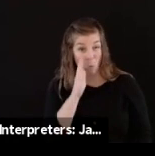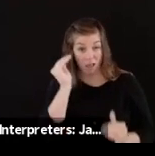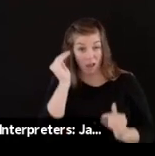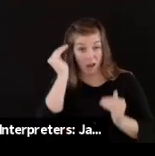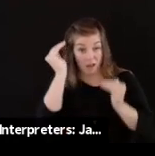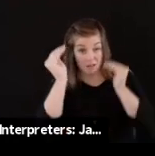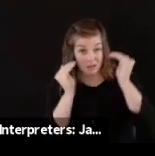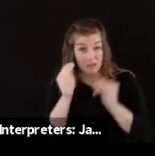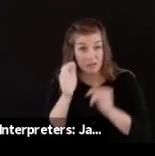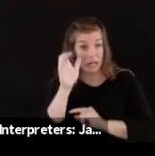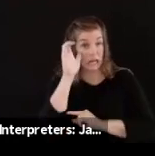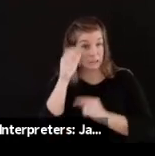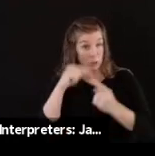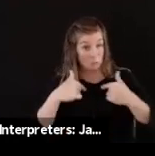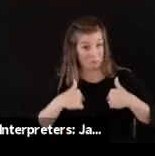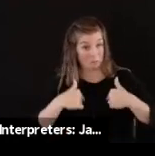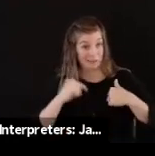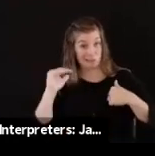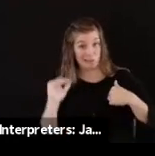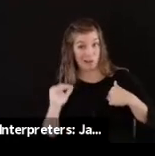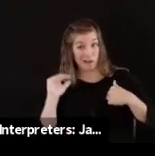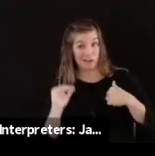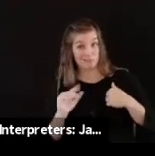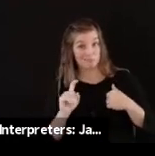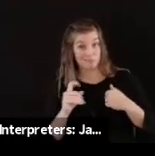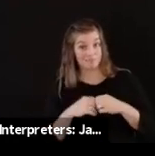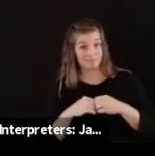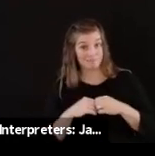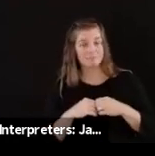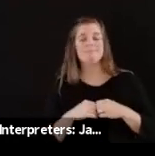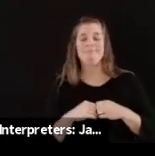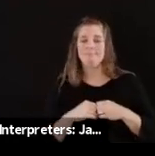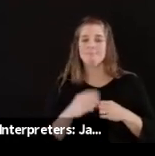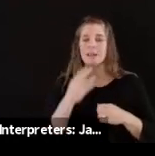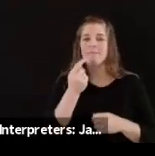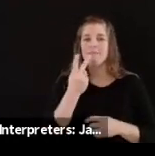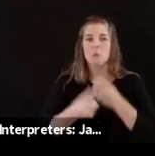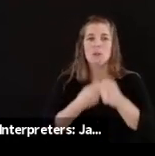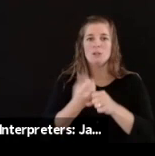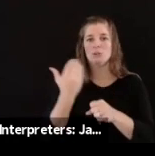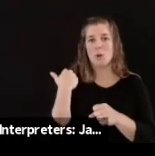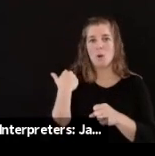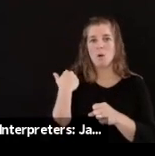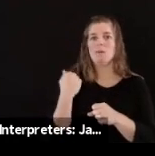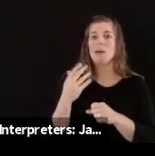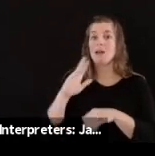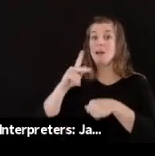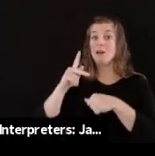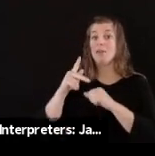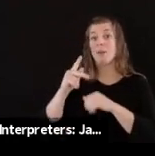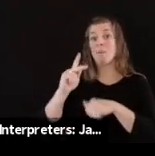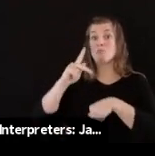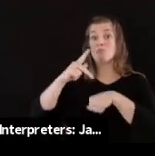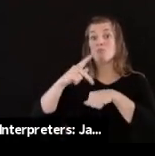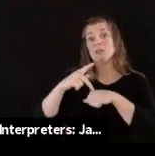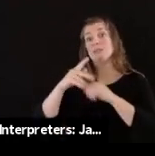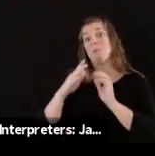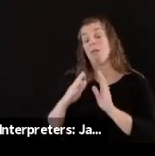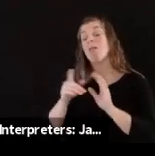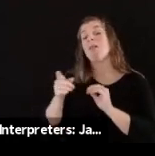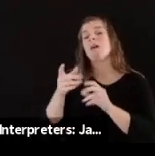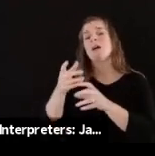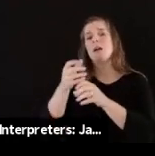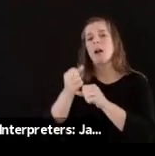voices. A few years ago, my principal got an anonymous email from one of our students. It informed him